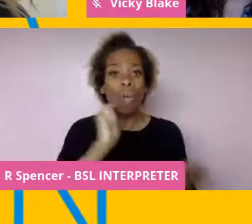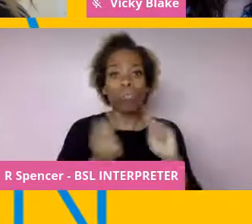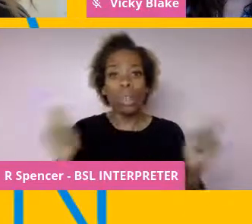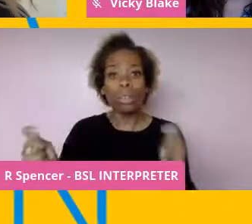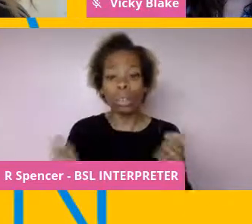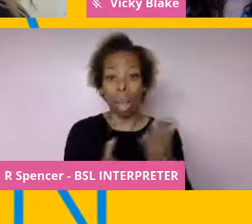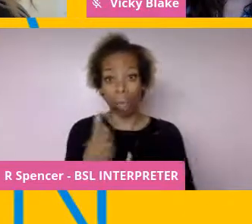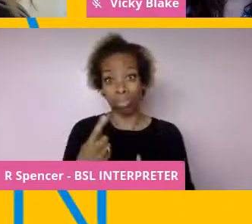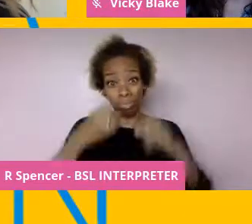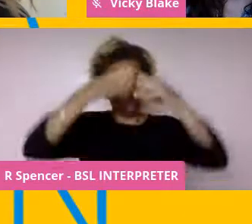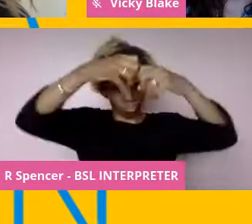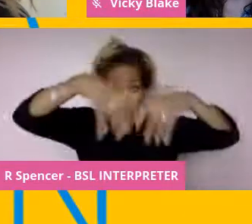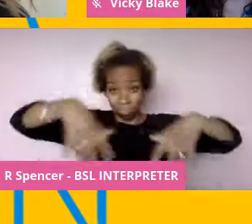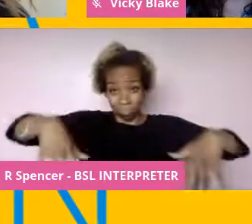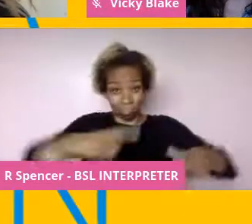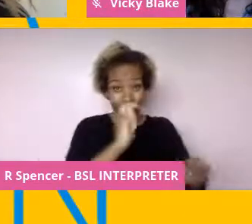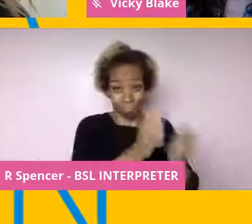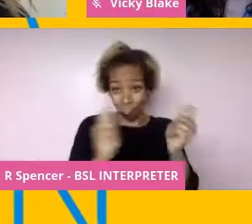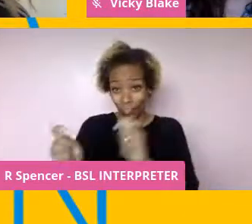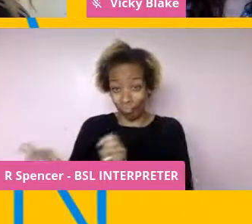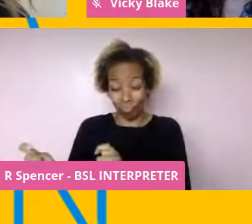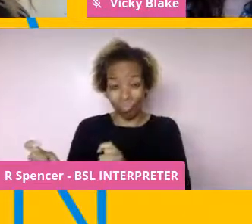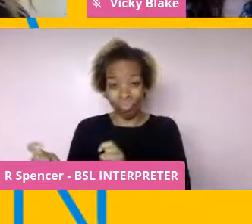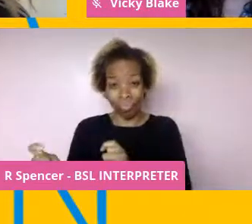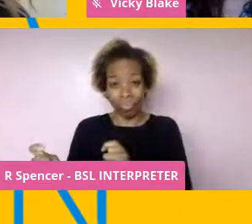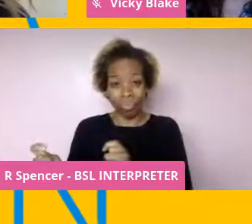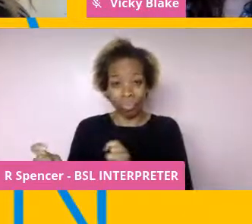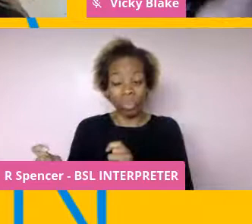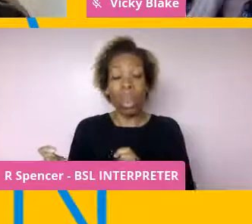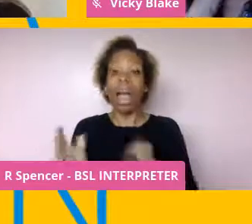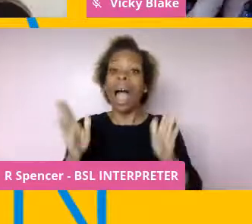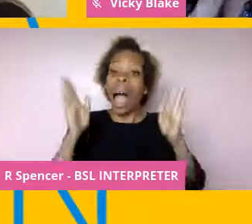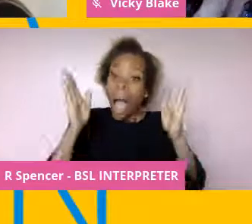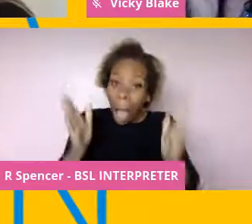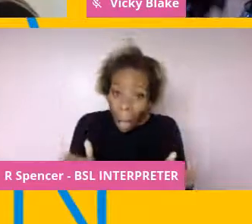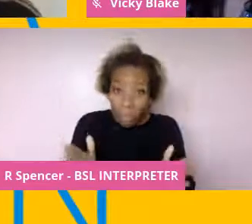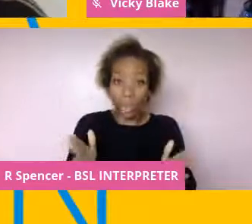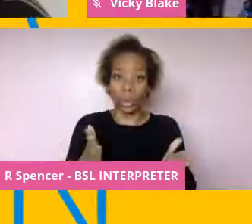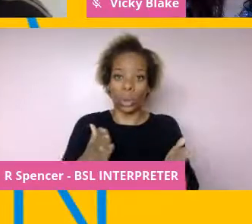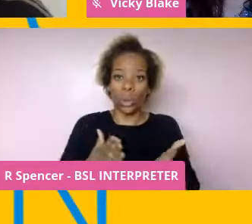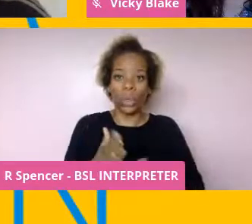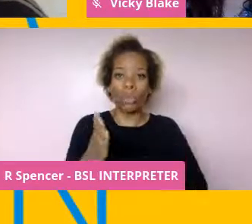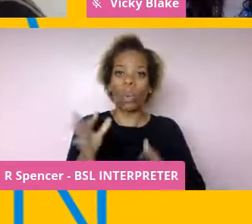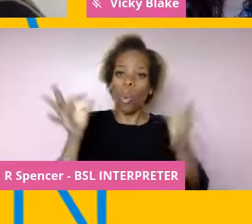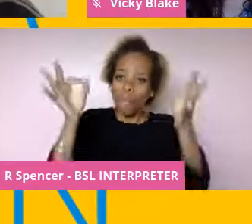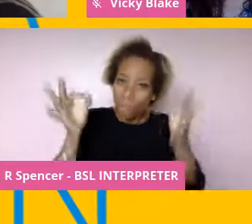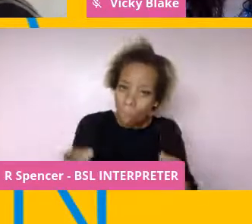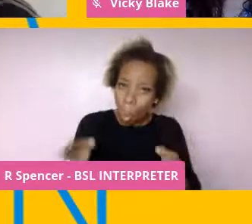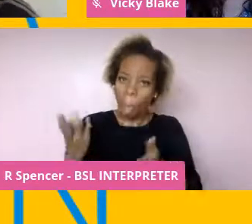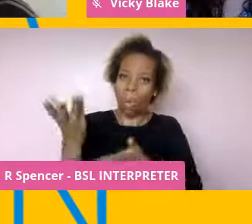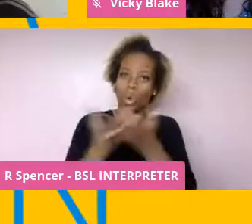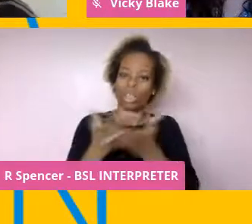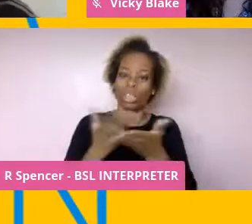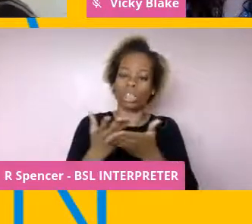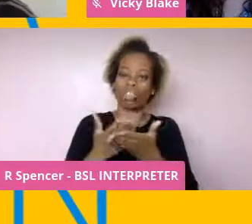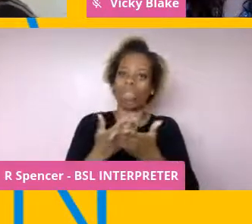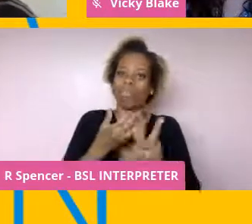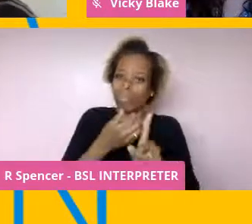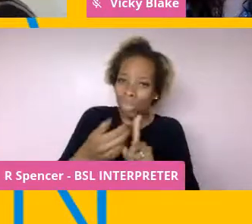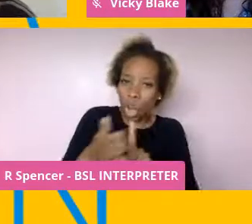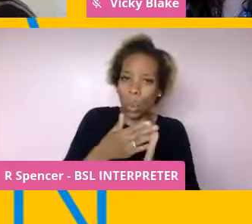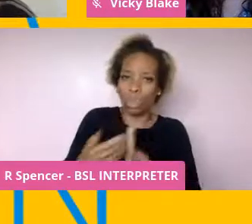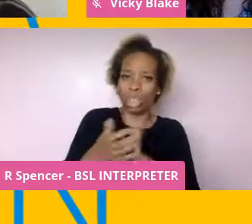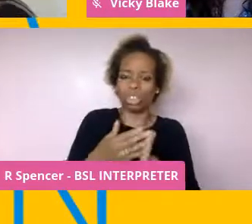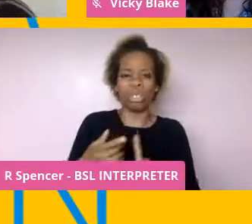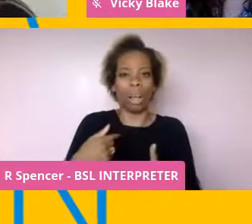art and design, across the sector, have to go through formal consultation. I'm realising I'm getting into quite a lot